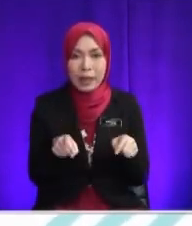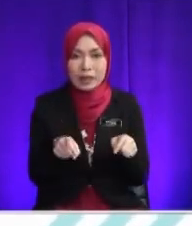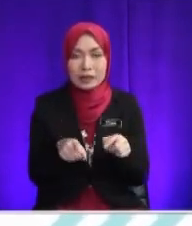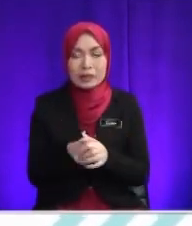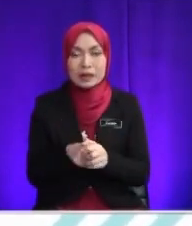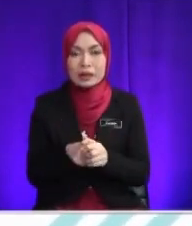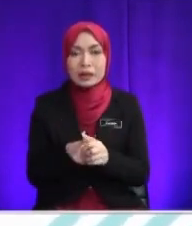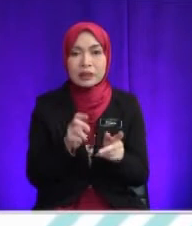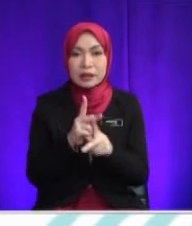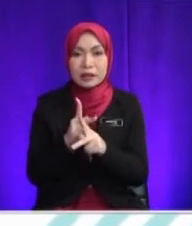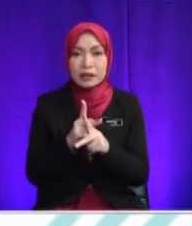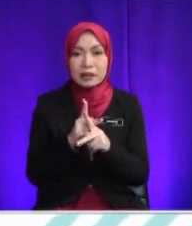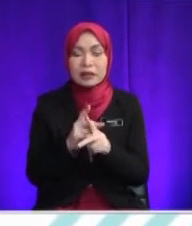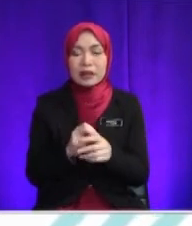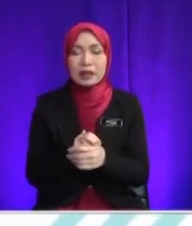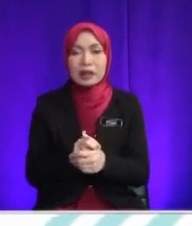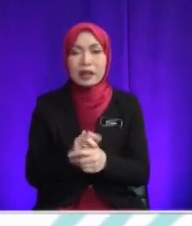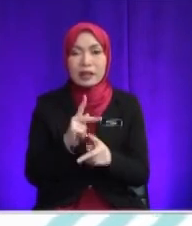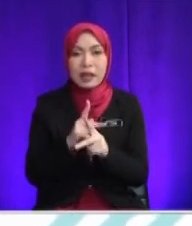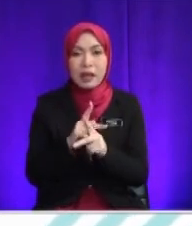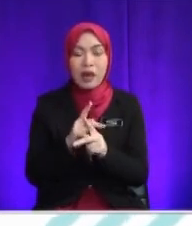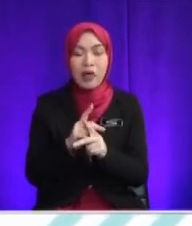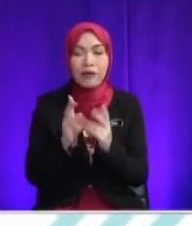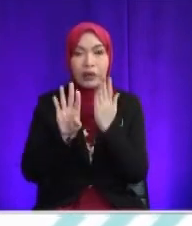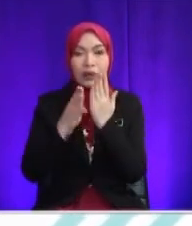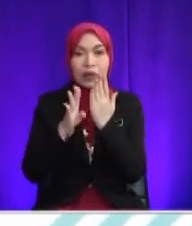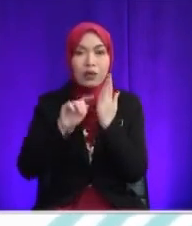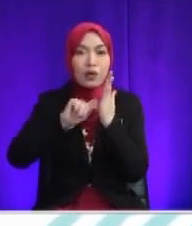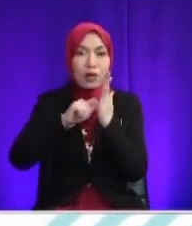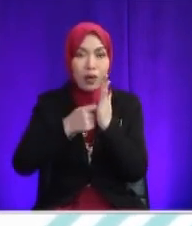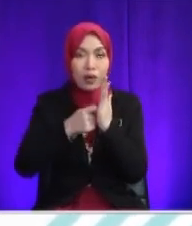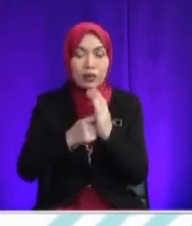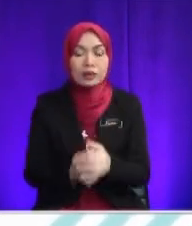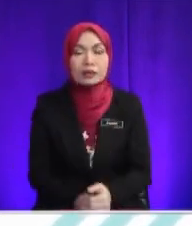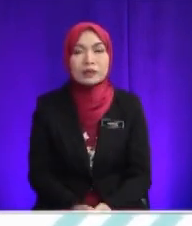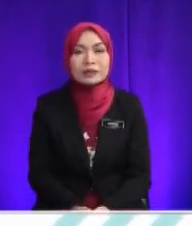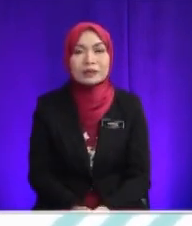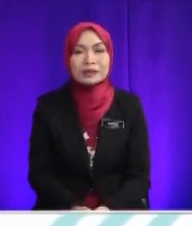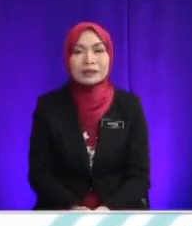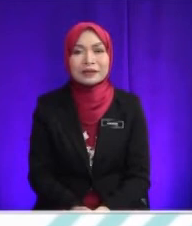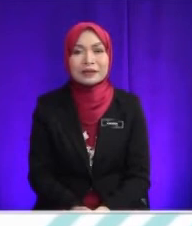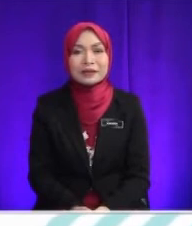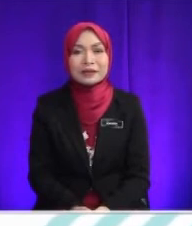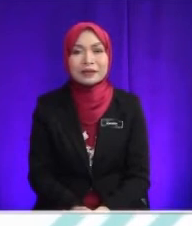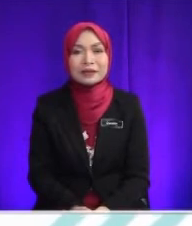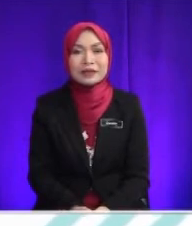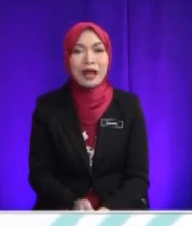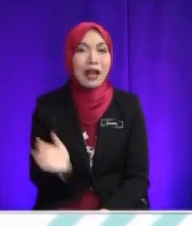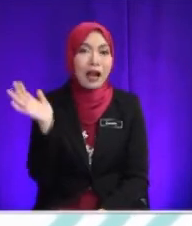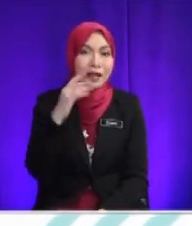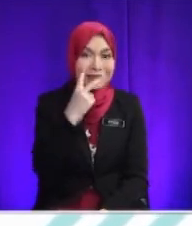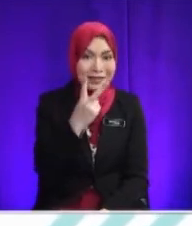maybe the correct one is for answer B. Okay, so let's check our answer.